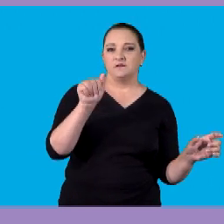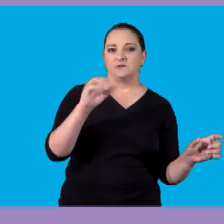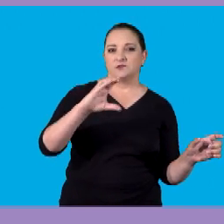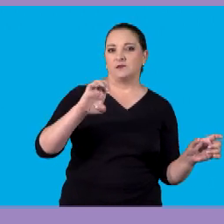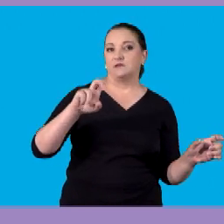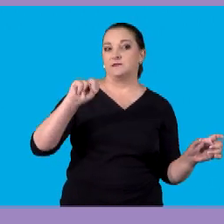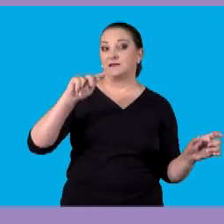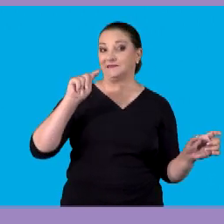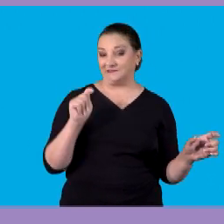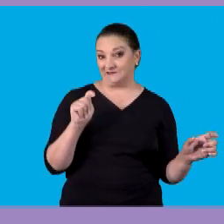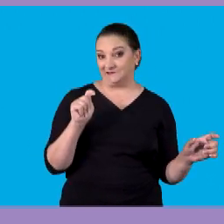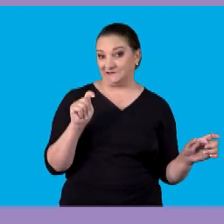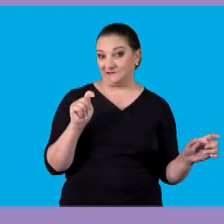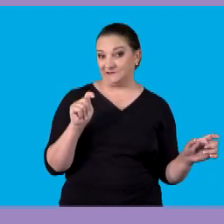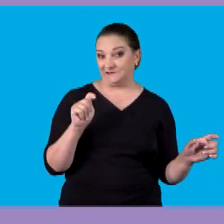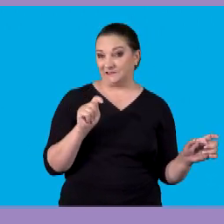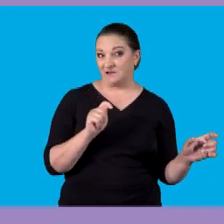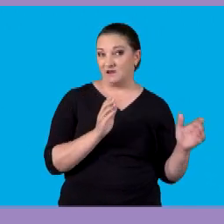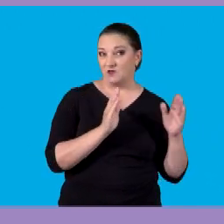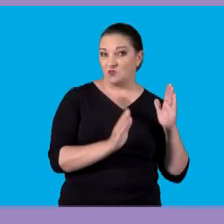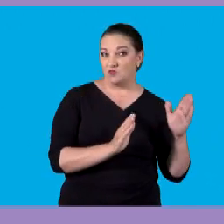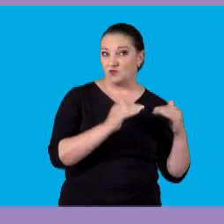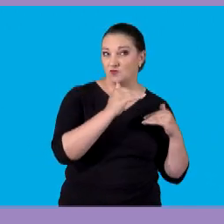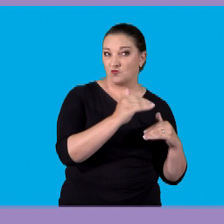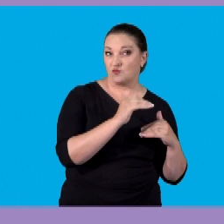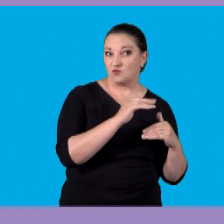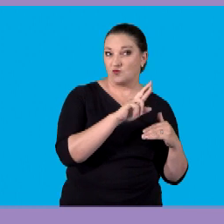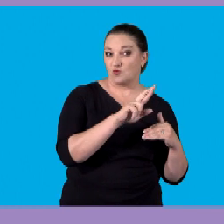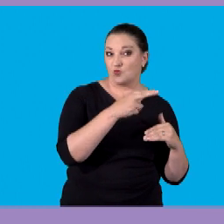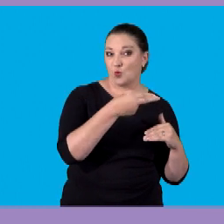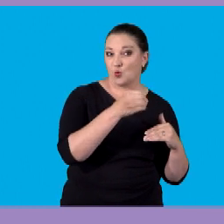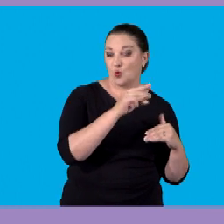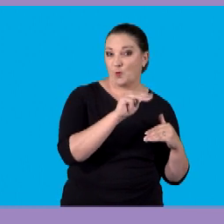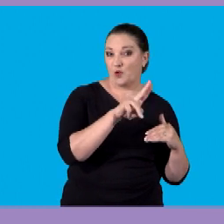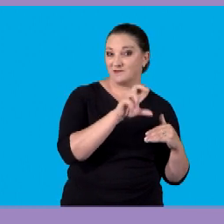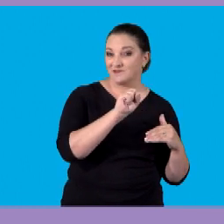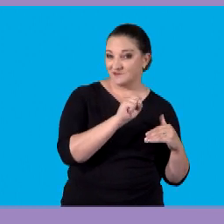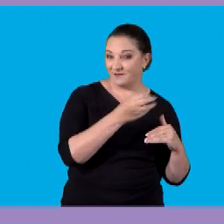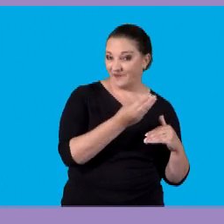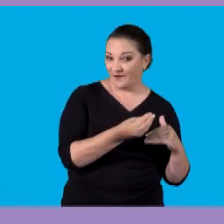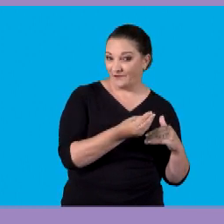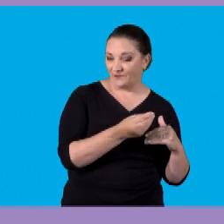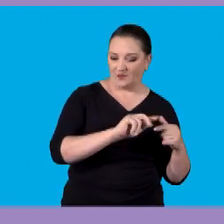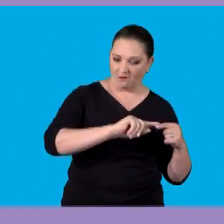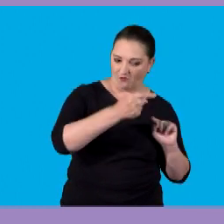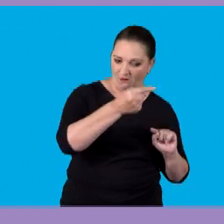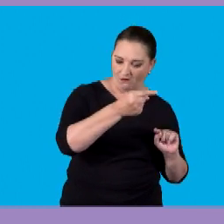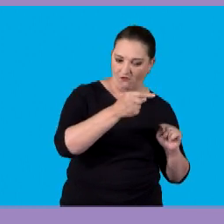sides that are equal. Now, does a rhombus have adjacent sides that are